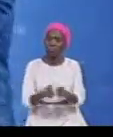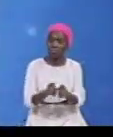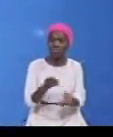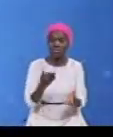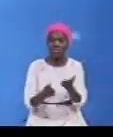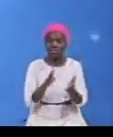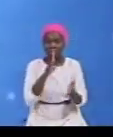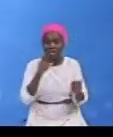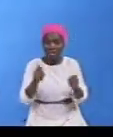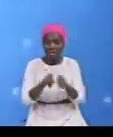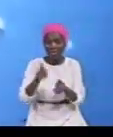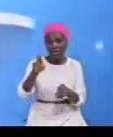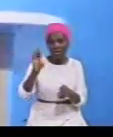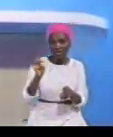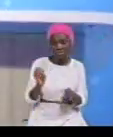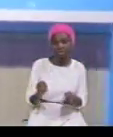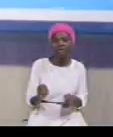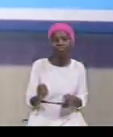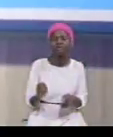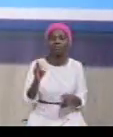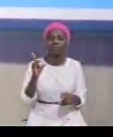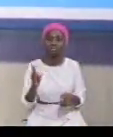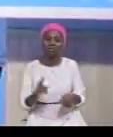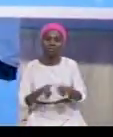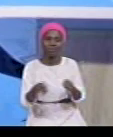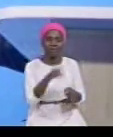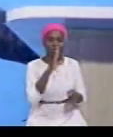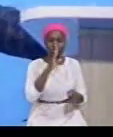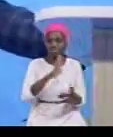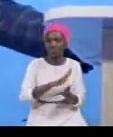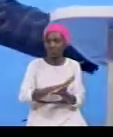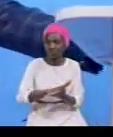well. Understand, I'm talking about